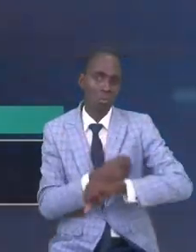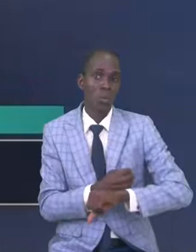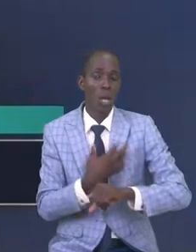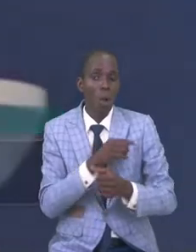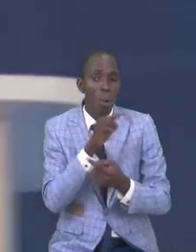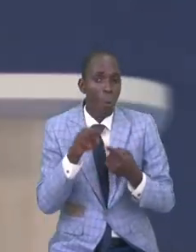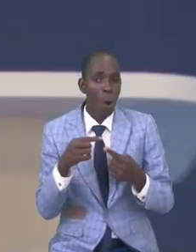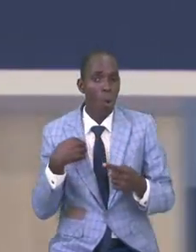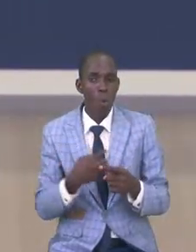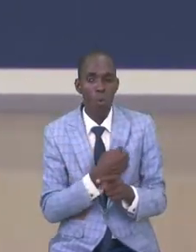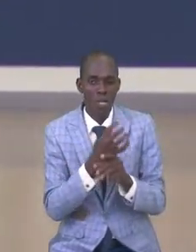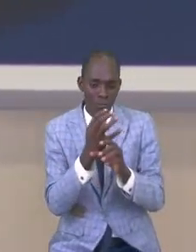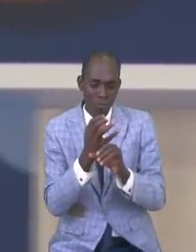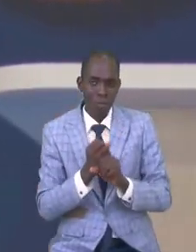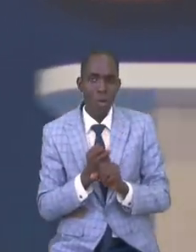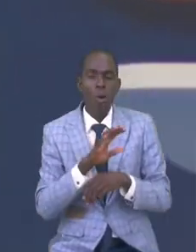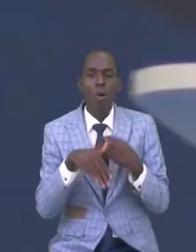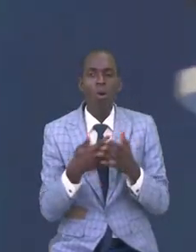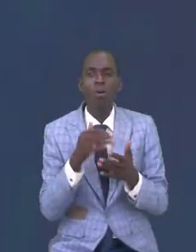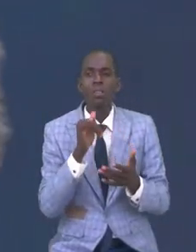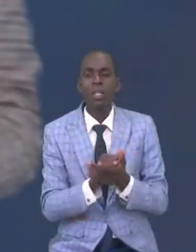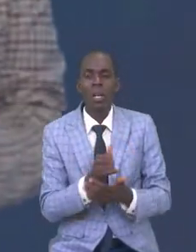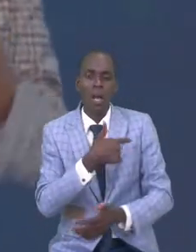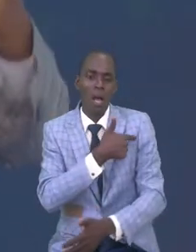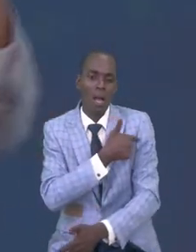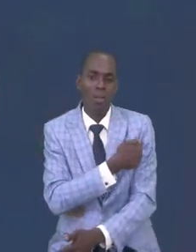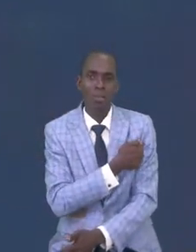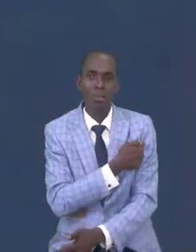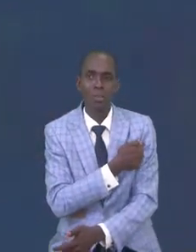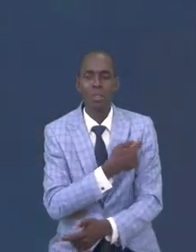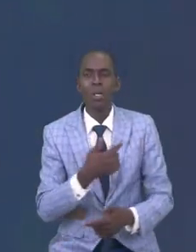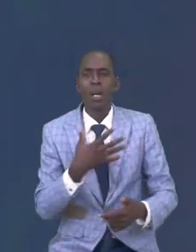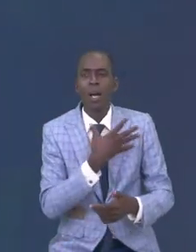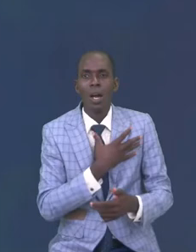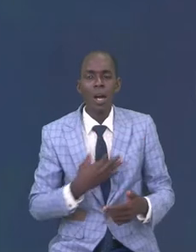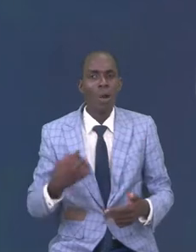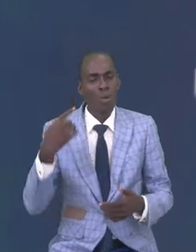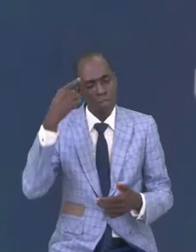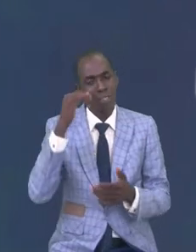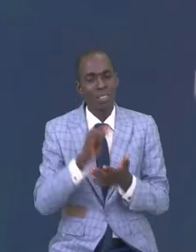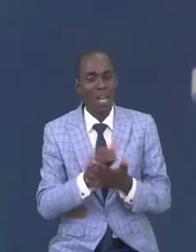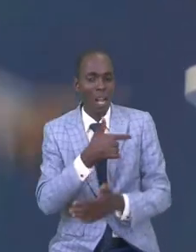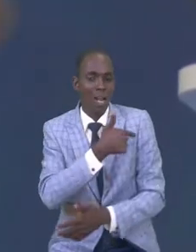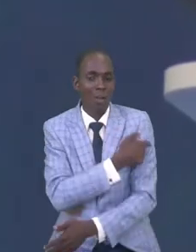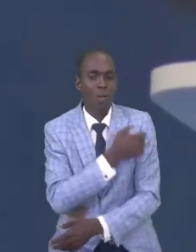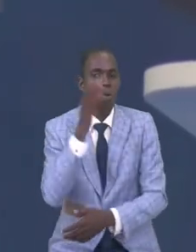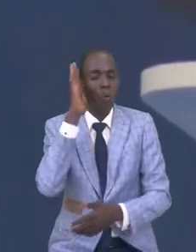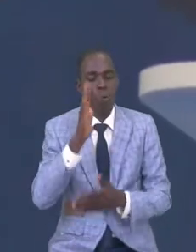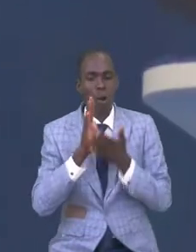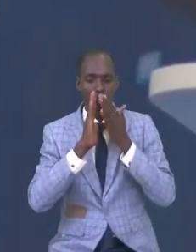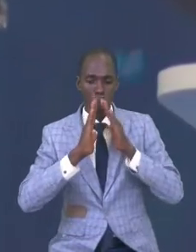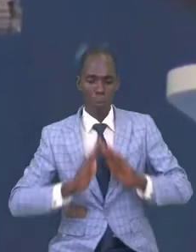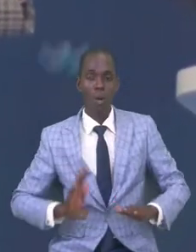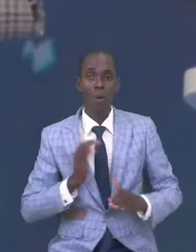in those hard drugs and we think the things will stimulate us, it